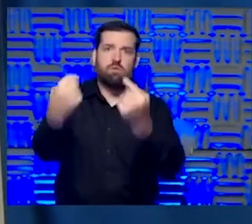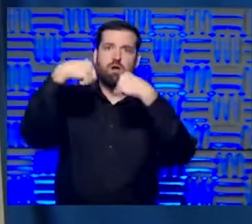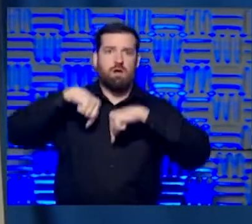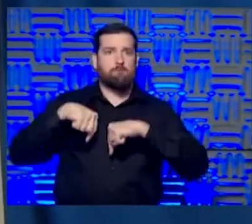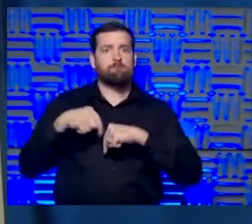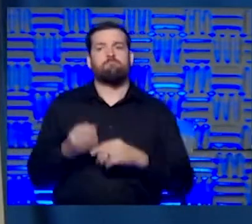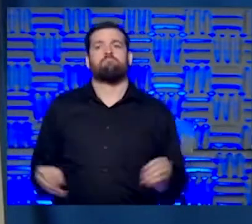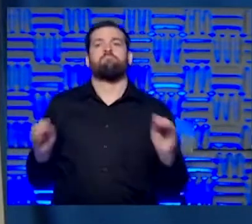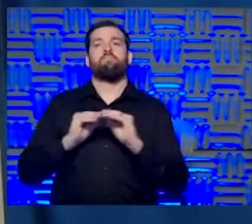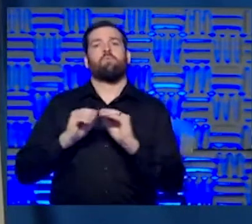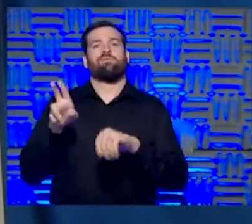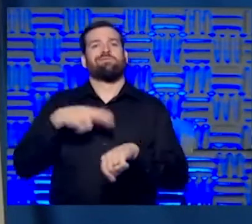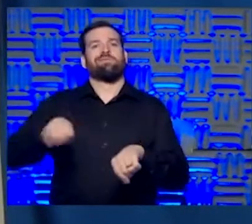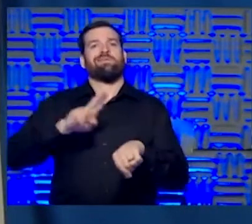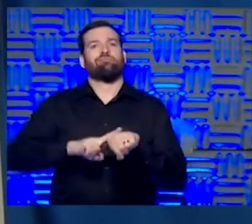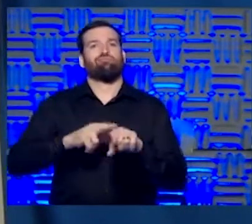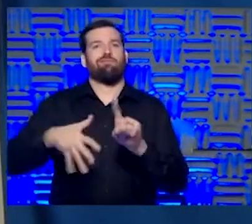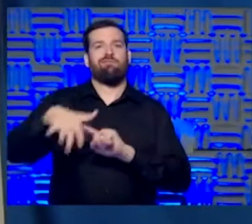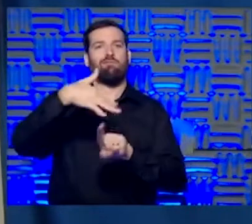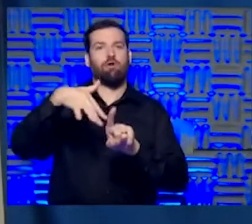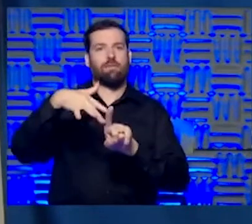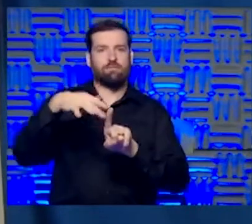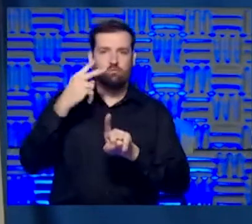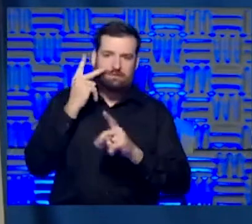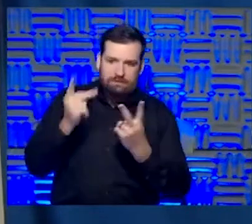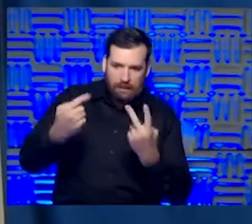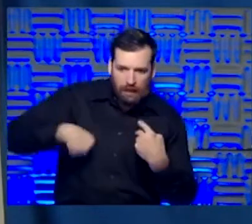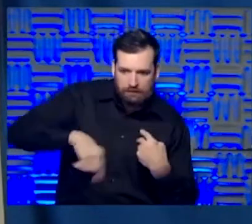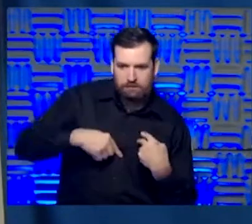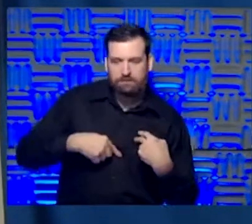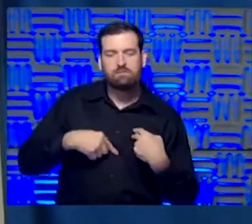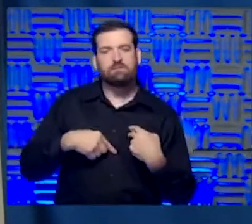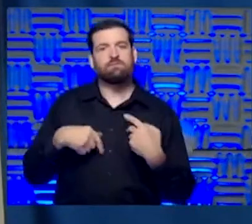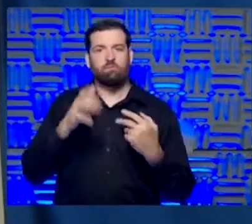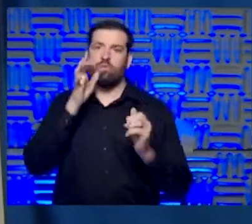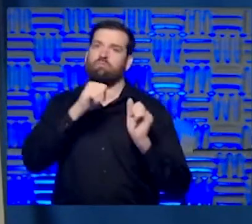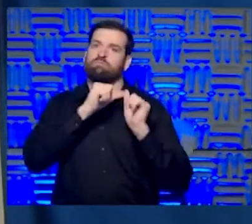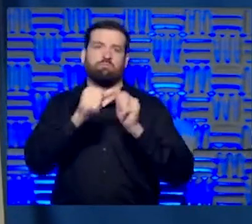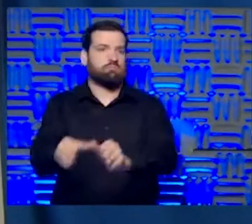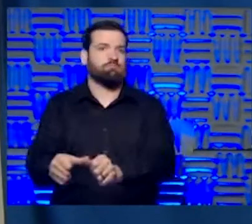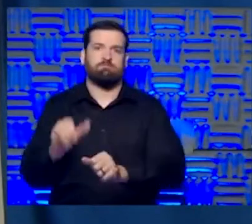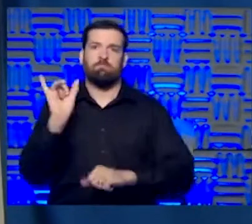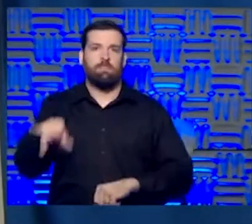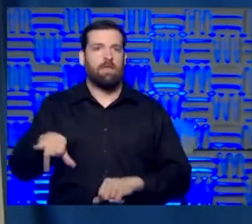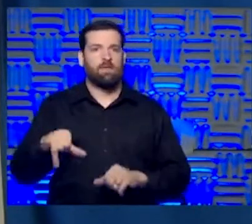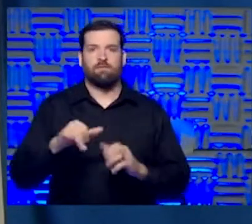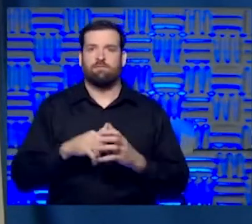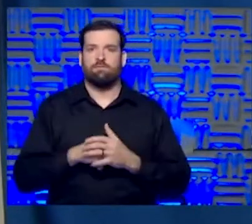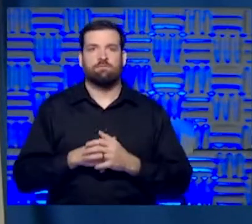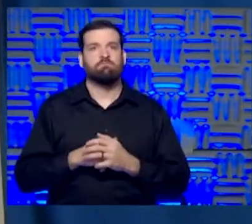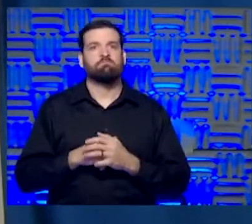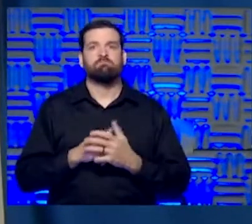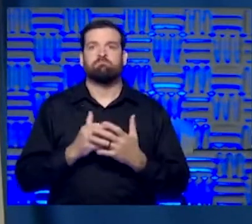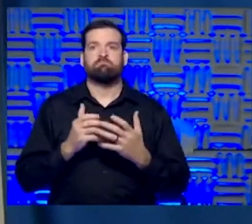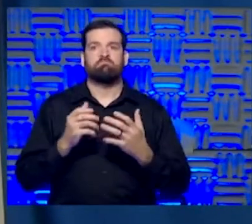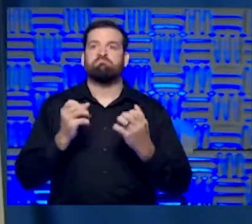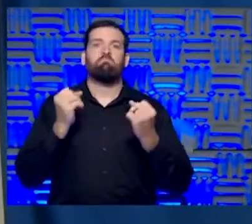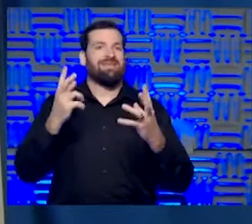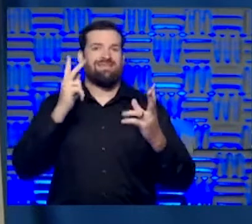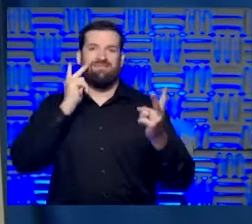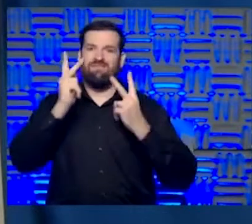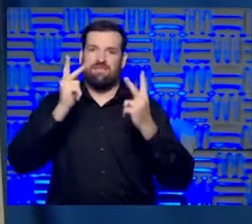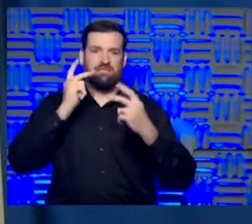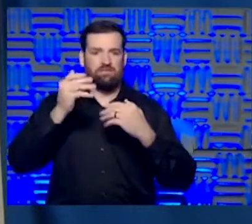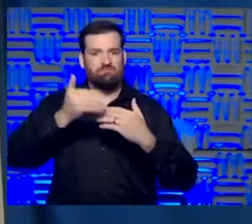more natural environment for them to see us. And so we'll be continuing with that in many of the visits going